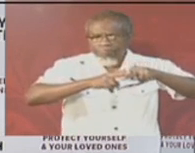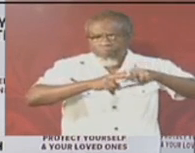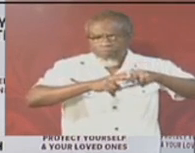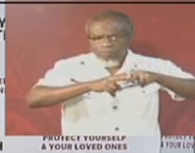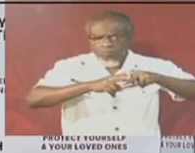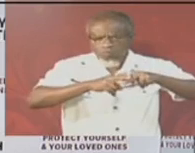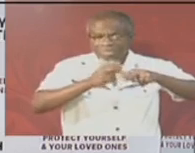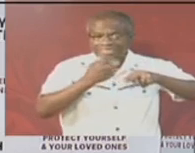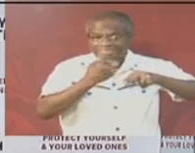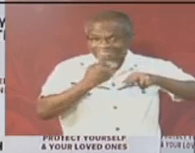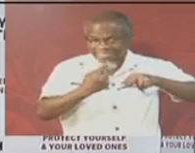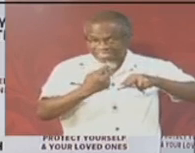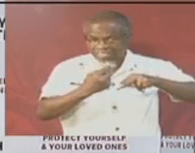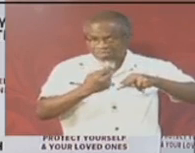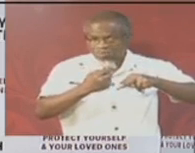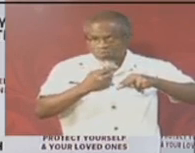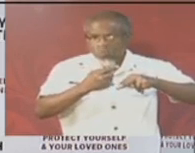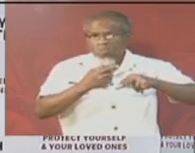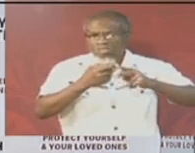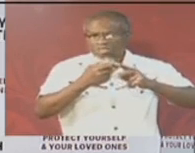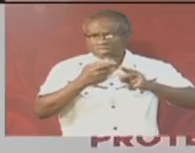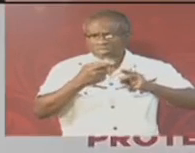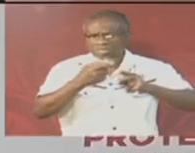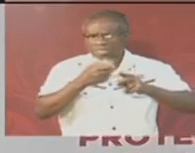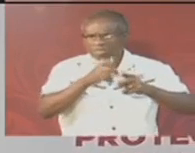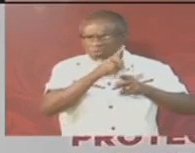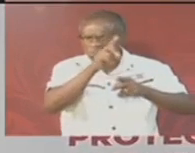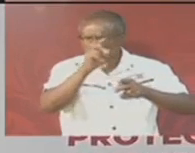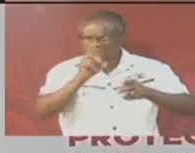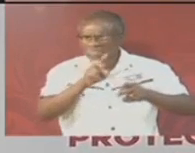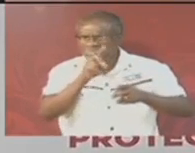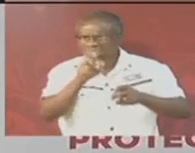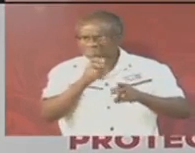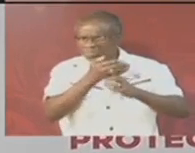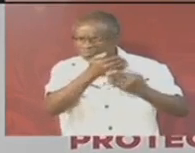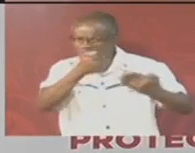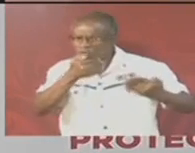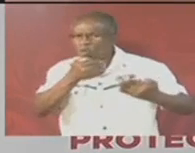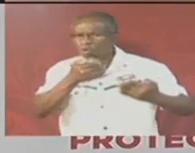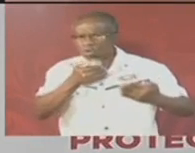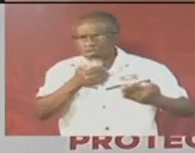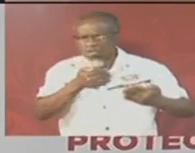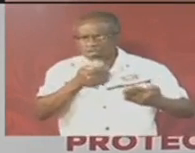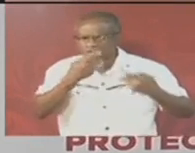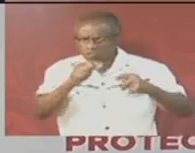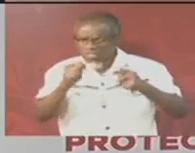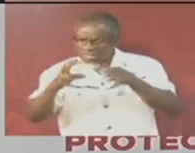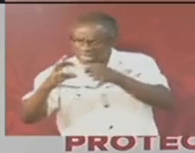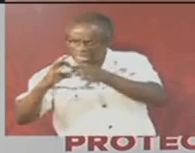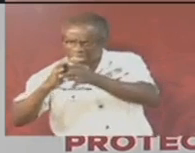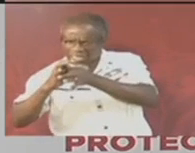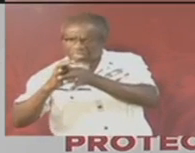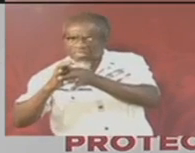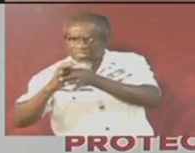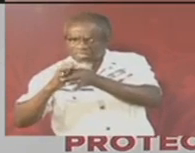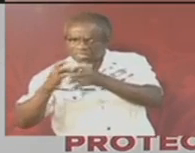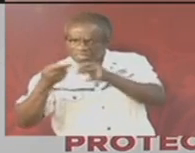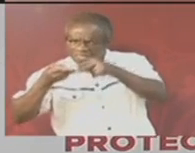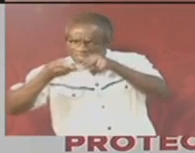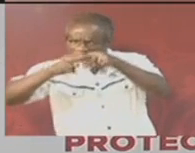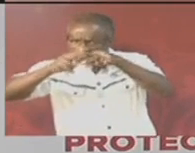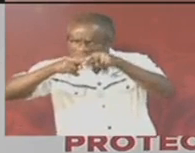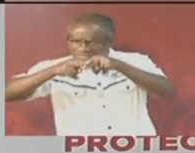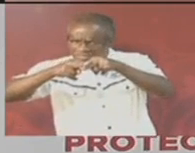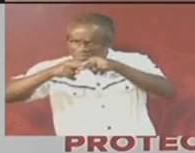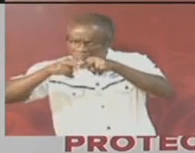a question trying to link the current spike in cases to Venezuelans. There is no evidence